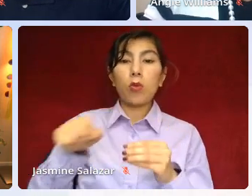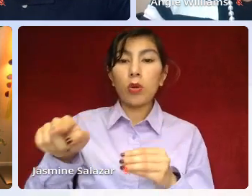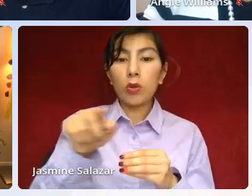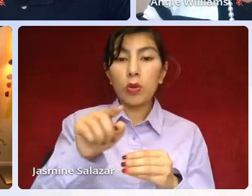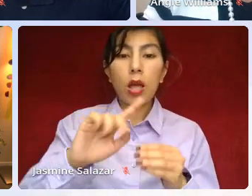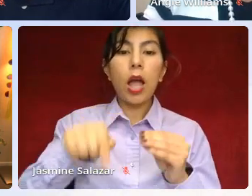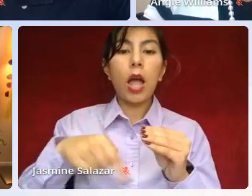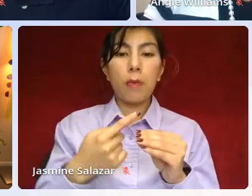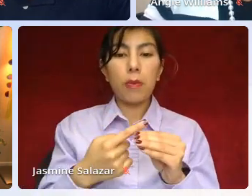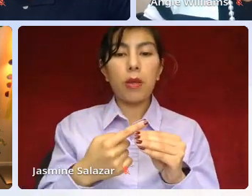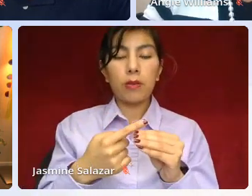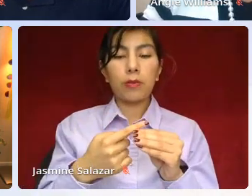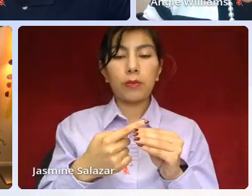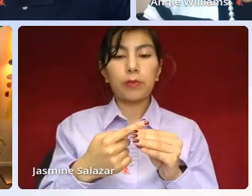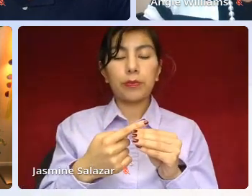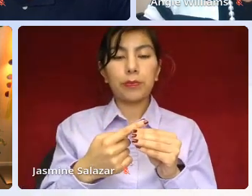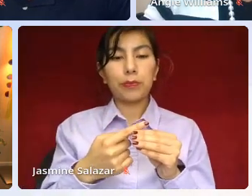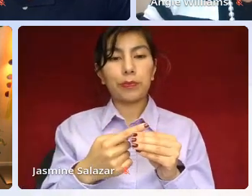about